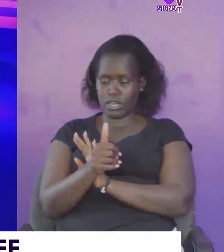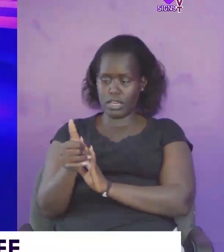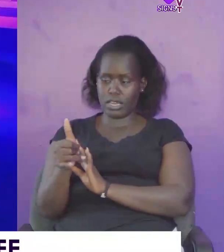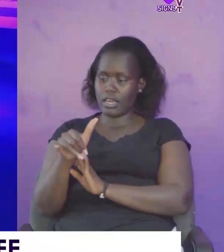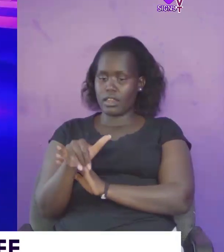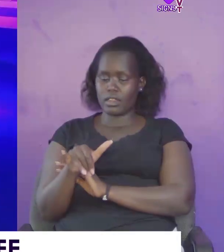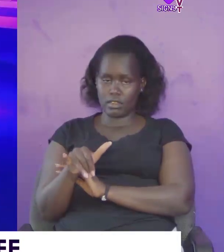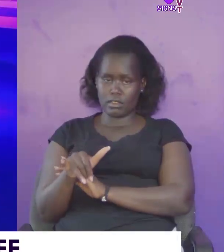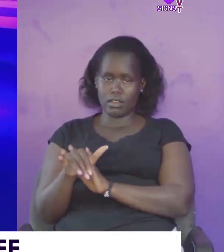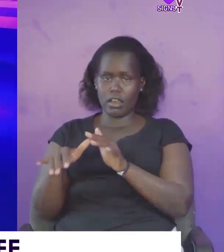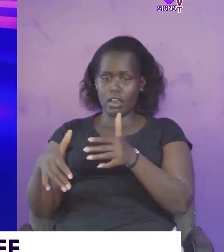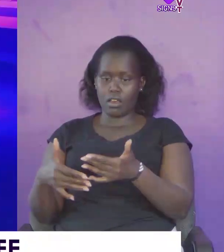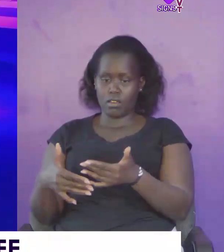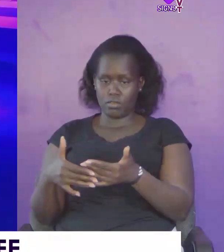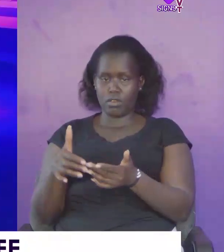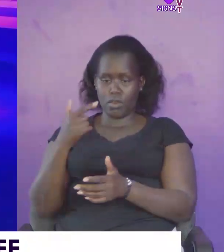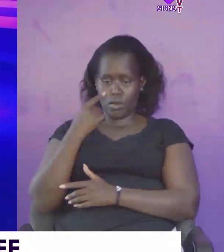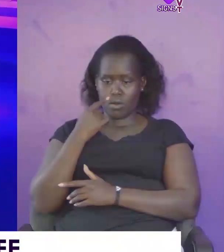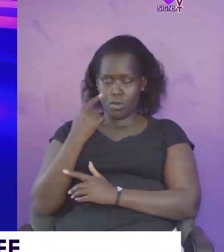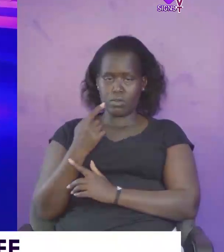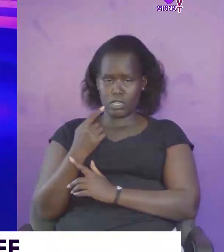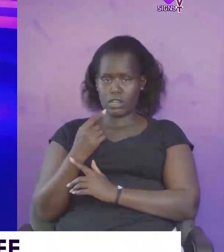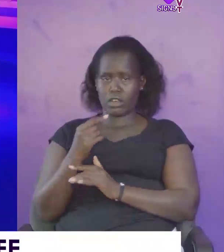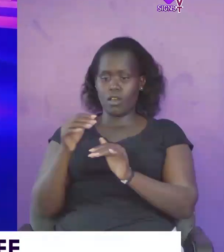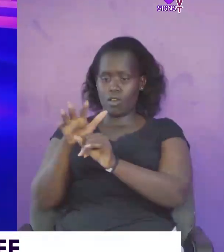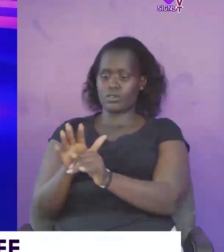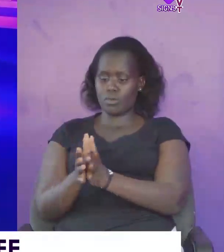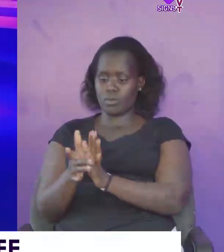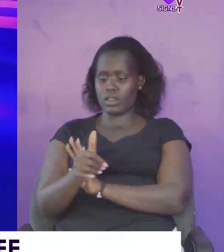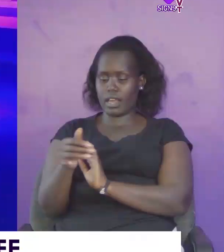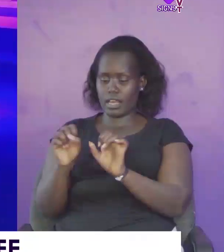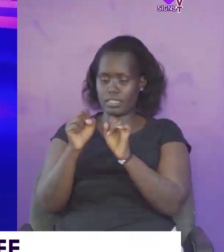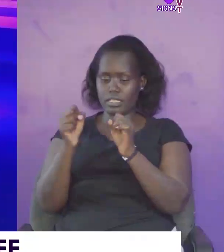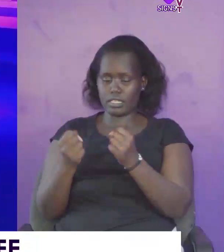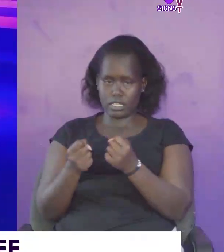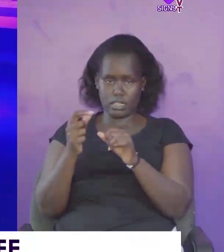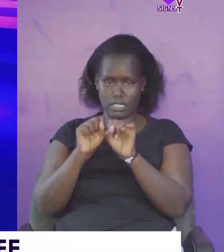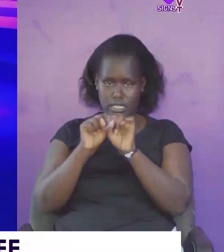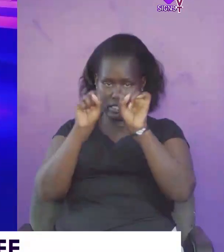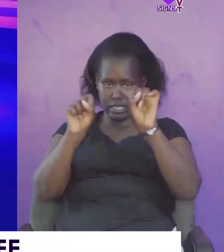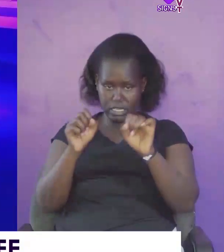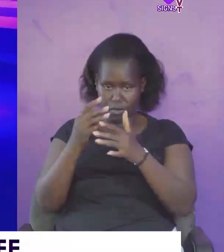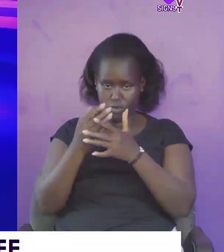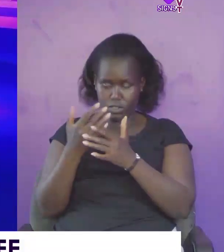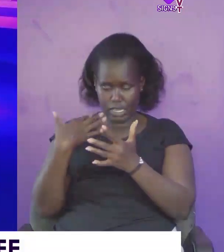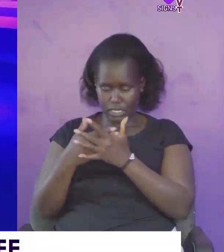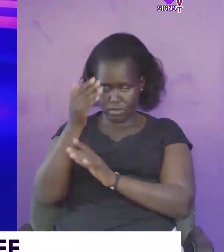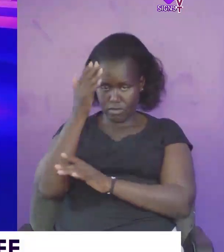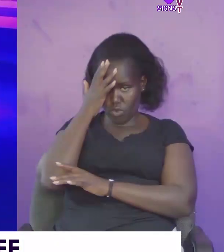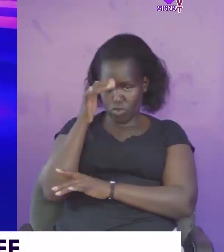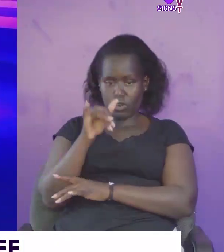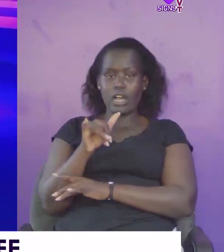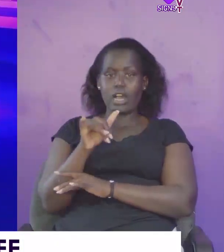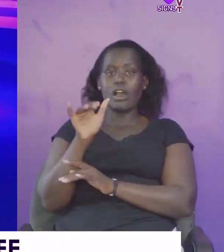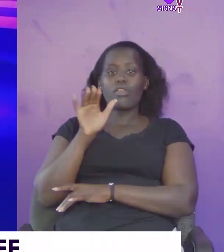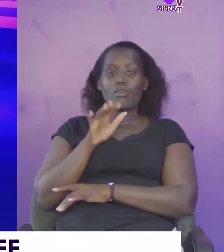that, as it oversees oppression of one race by the other. So it's a system of domination, and until we realize this, Yeah. the